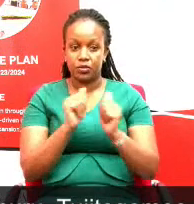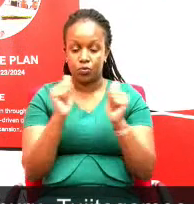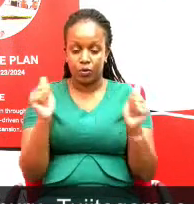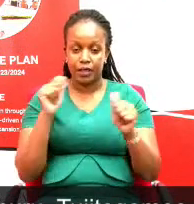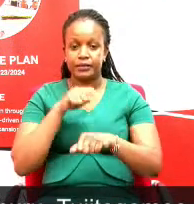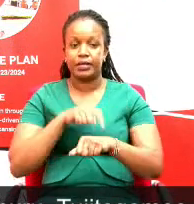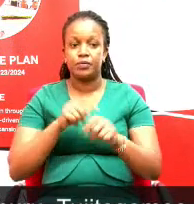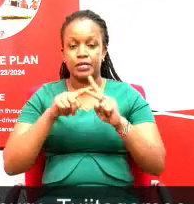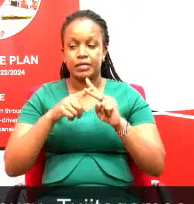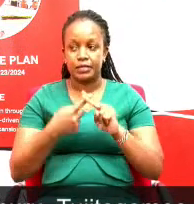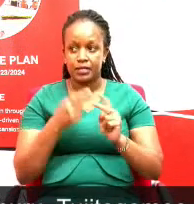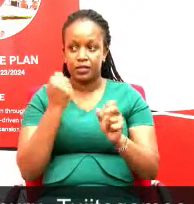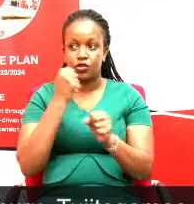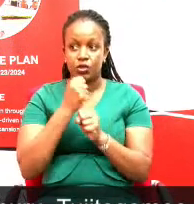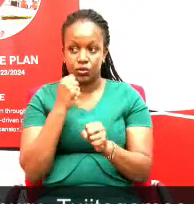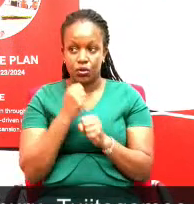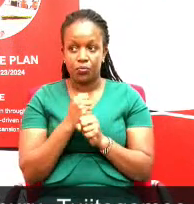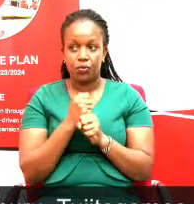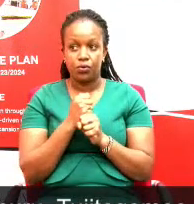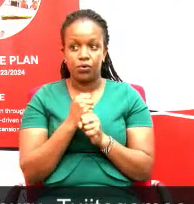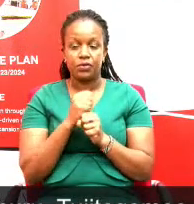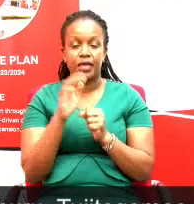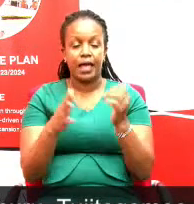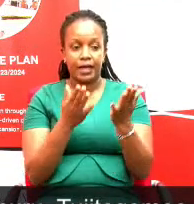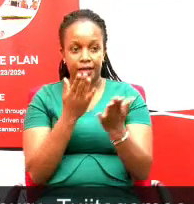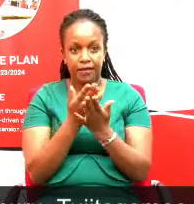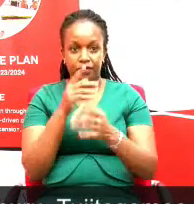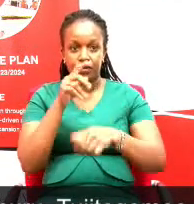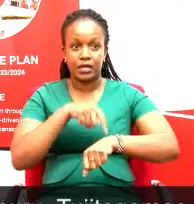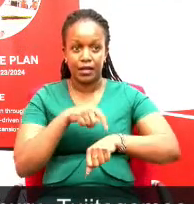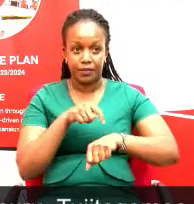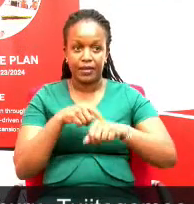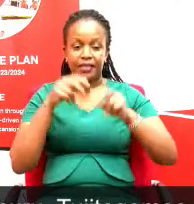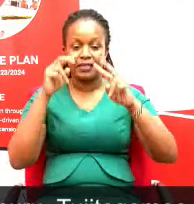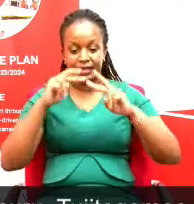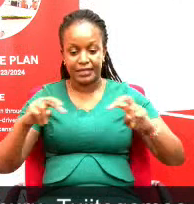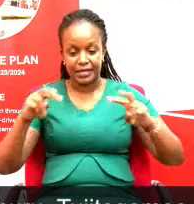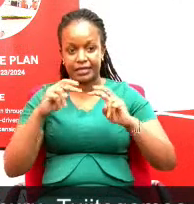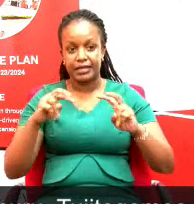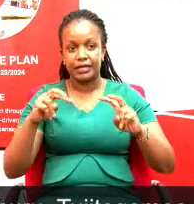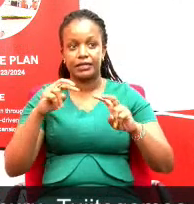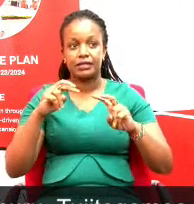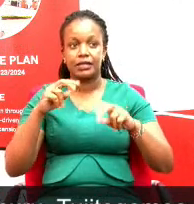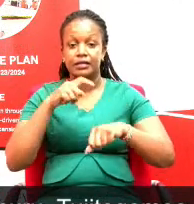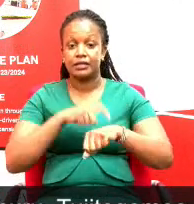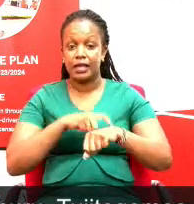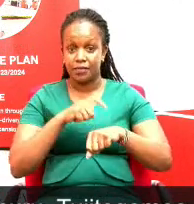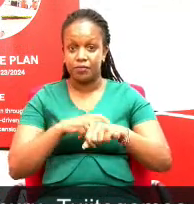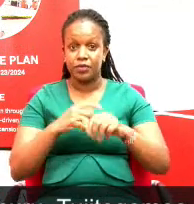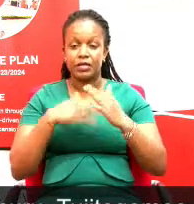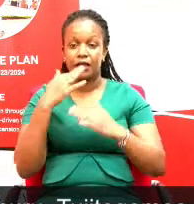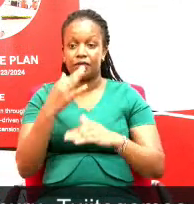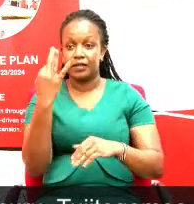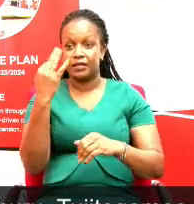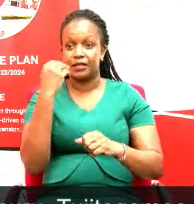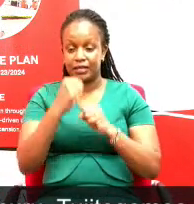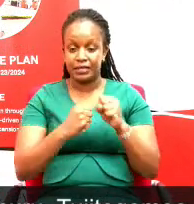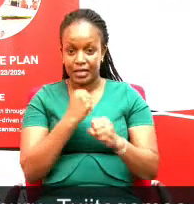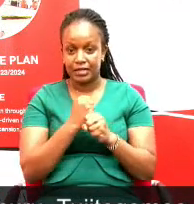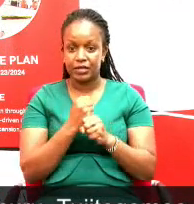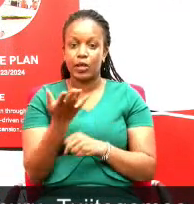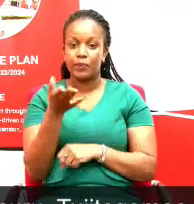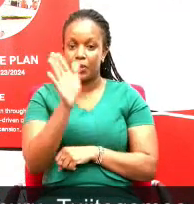on this journey that the arrival period, the assessment period is after 3 years, and we want to come back